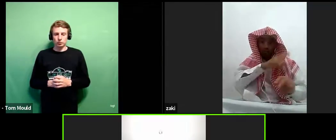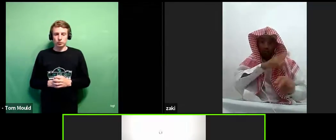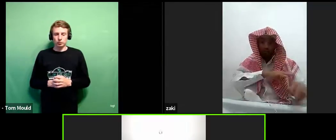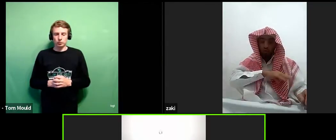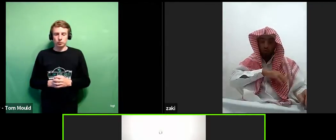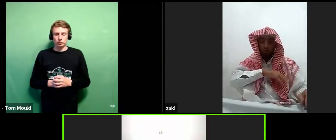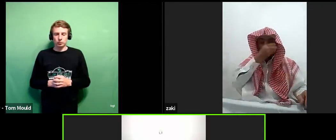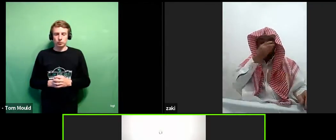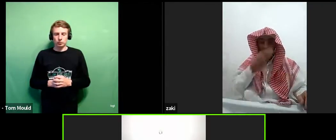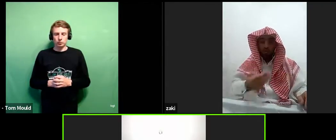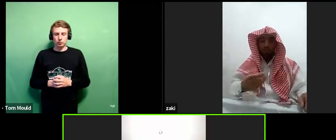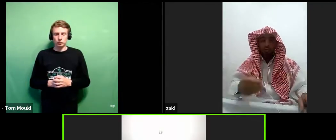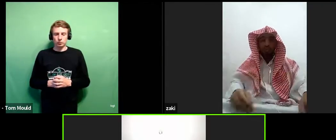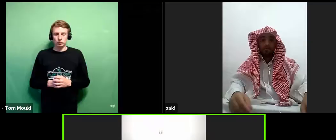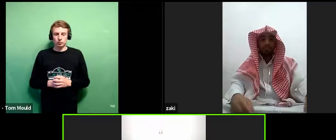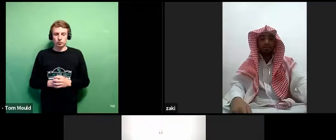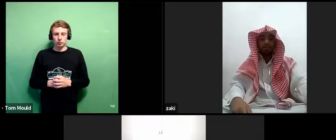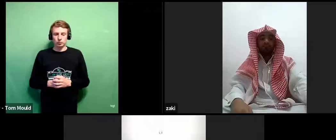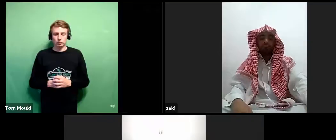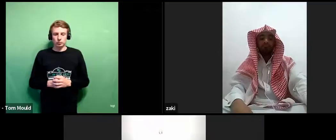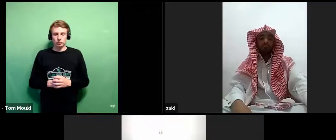rahim.